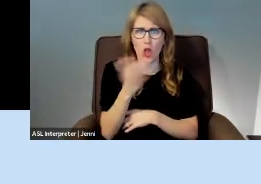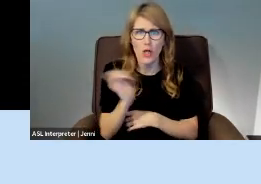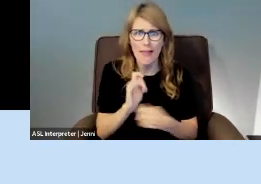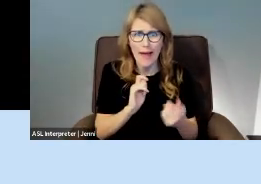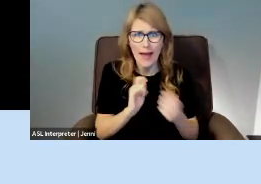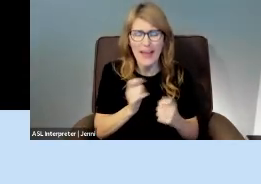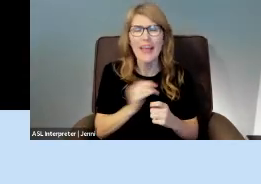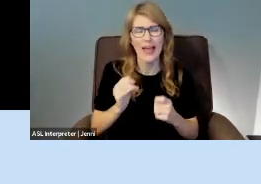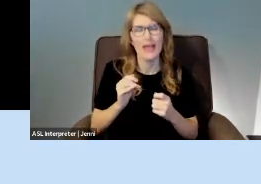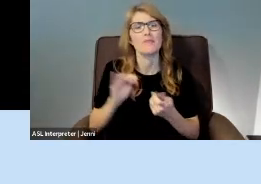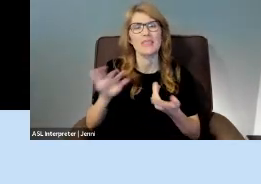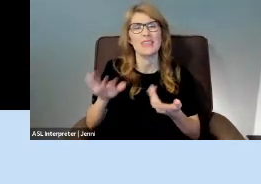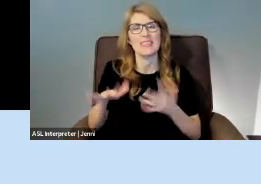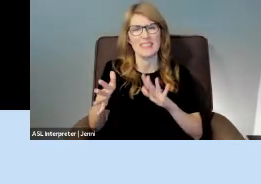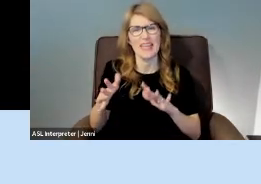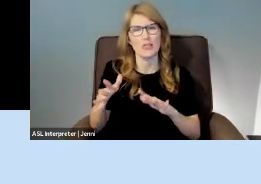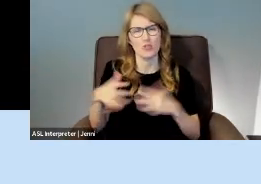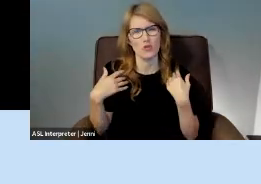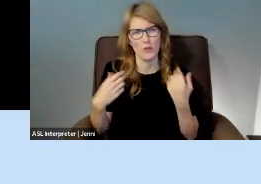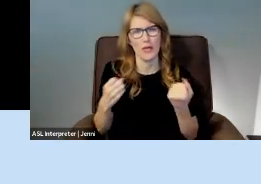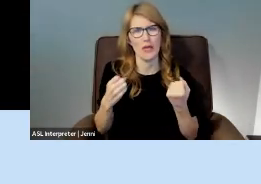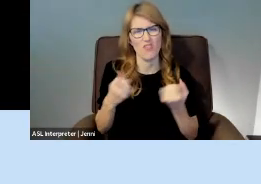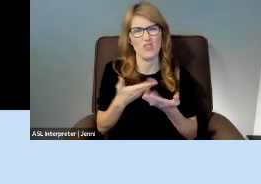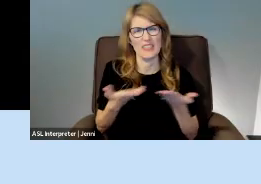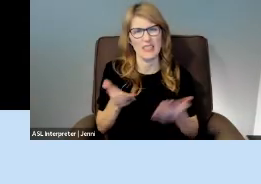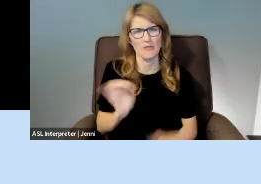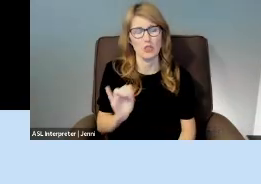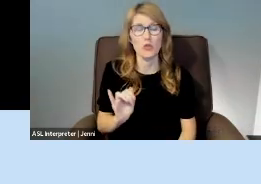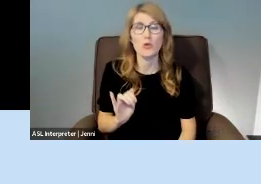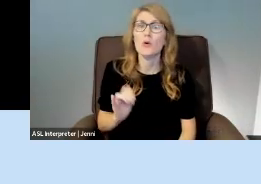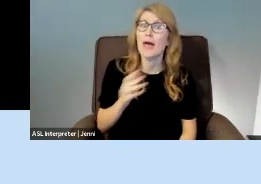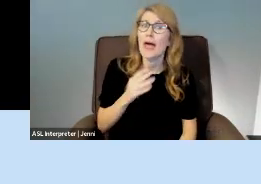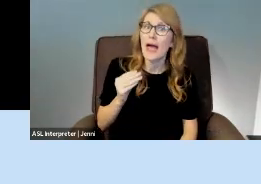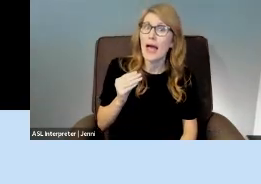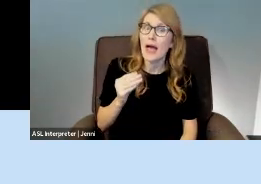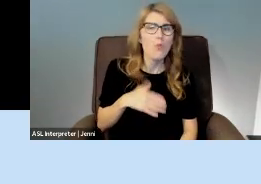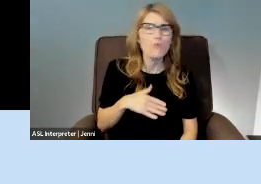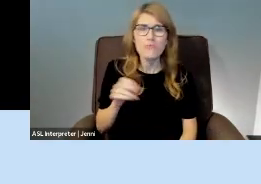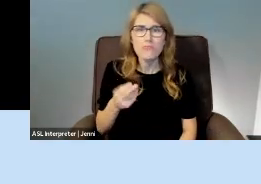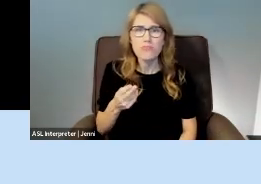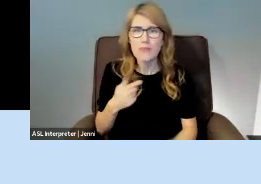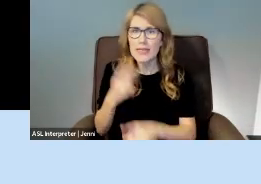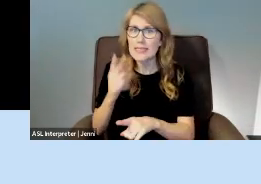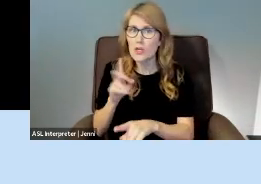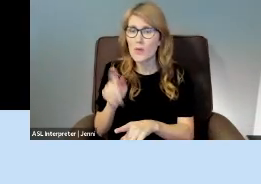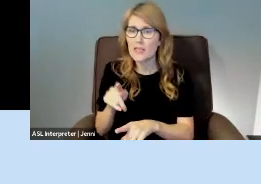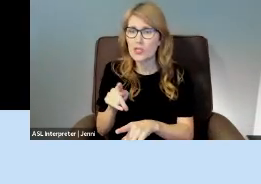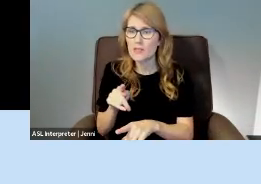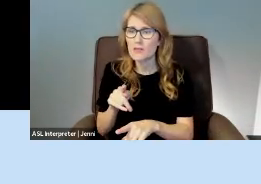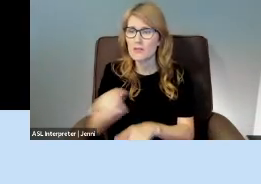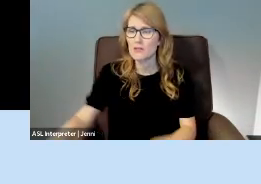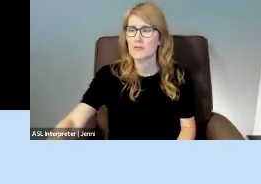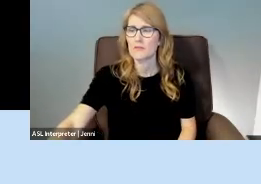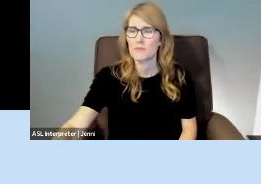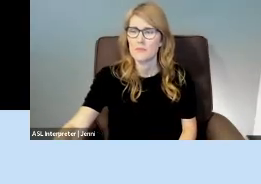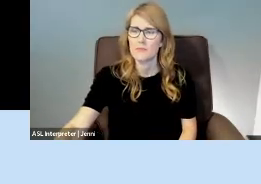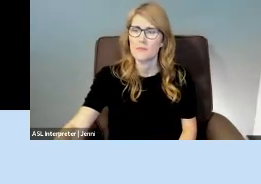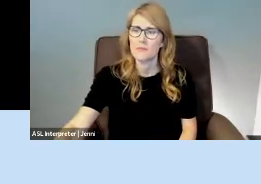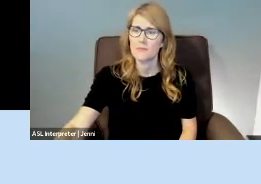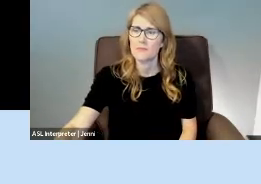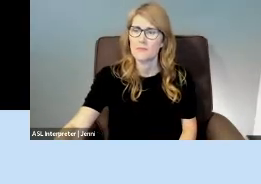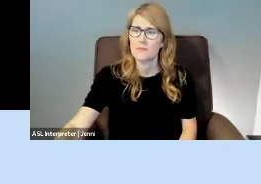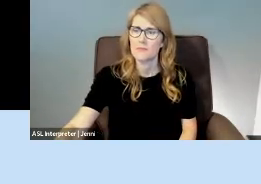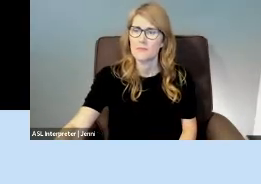stuff too. So with that, oh, I see do you have a question at one point?